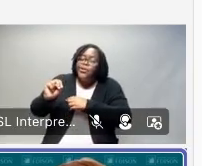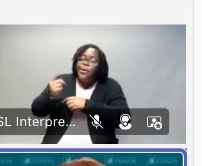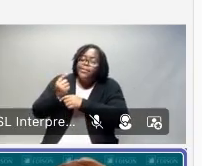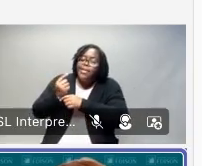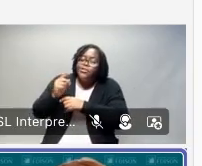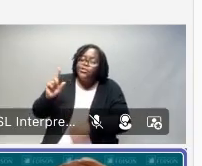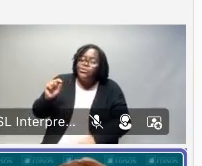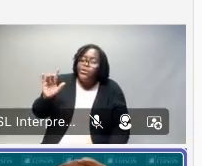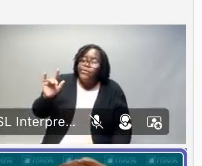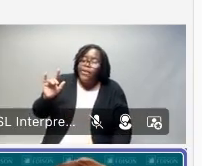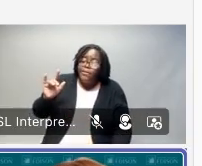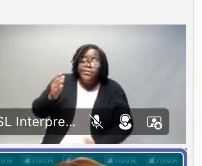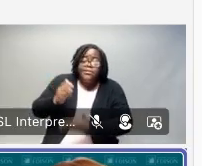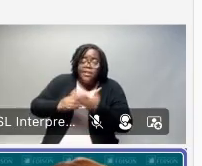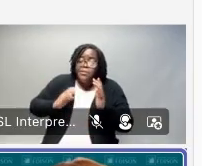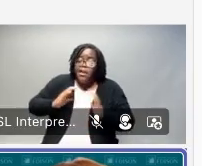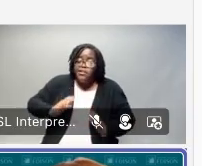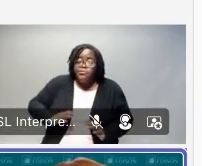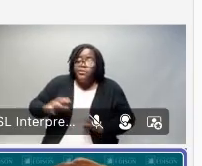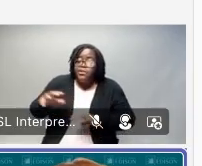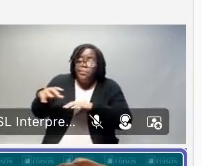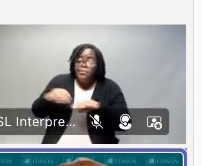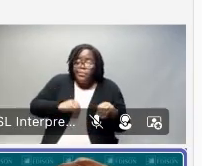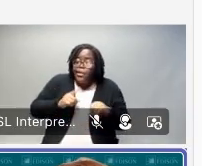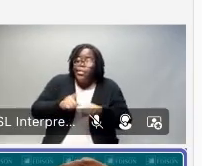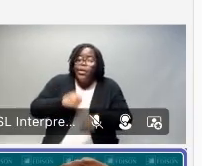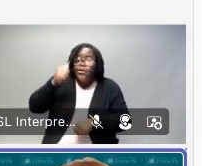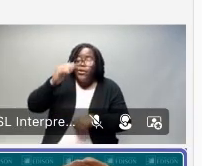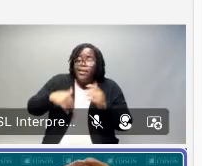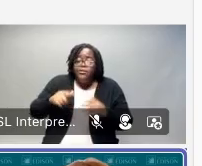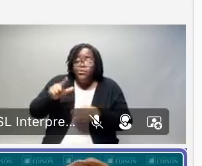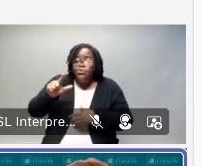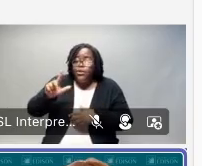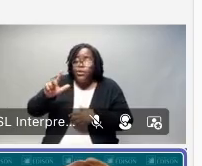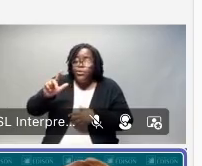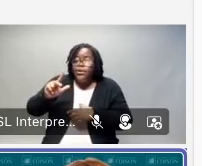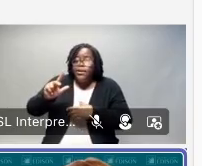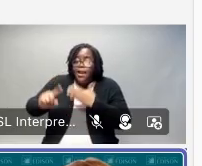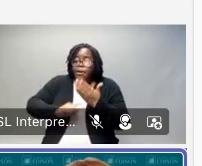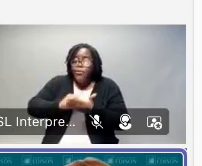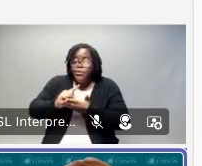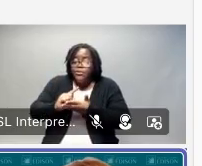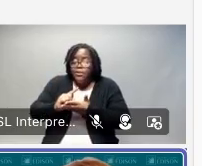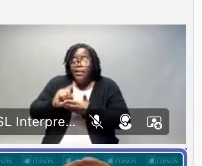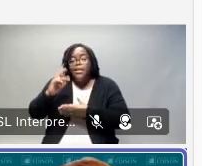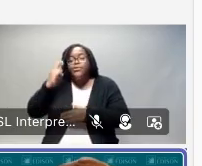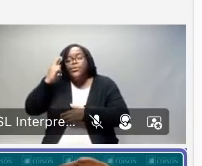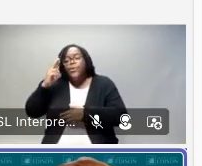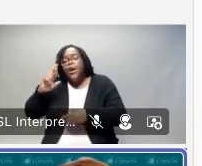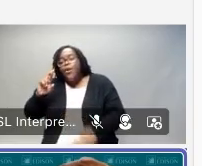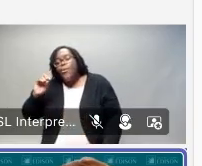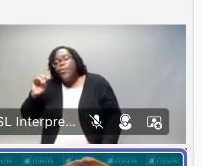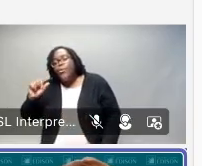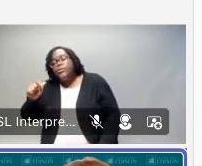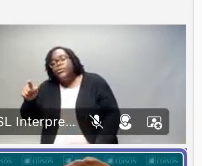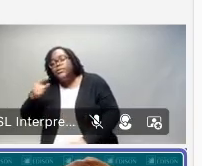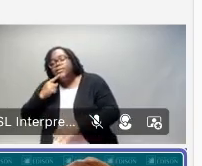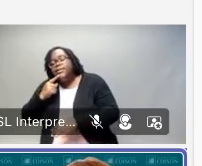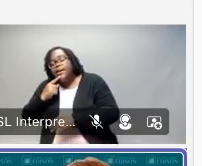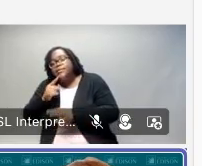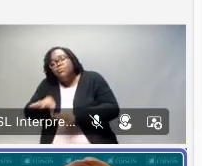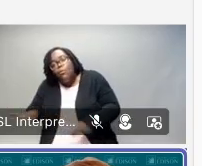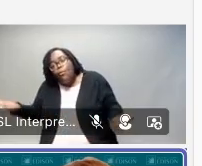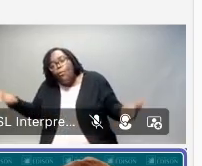out for much longer than that, which is why what Rosa said is so important. If you take anything away